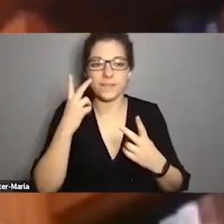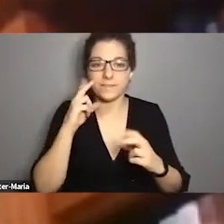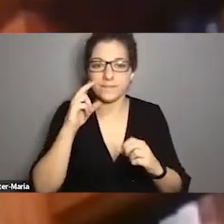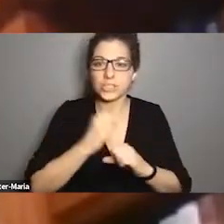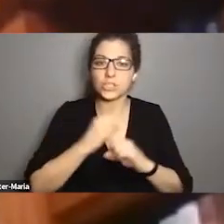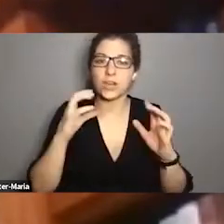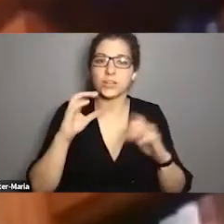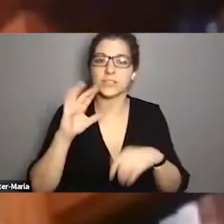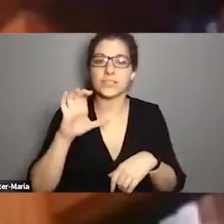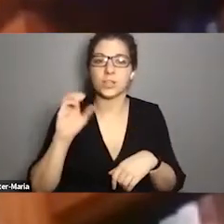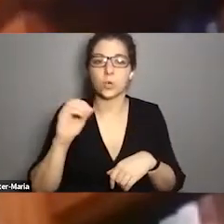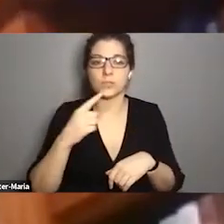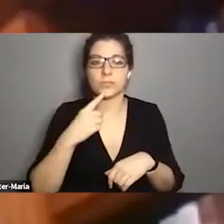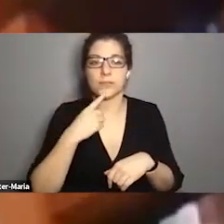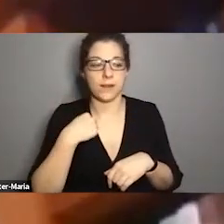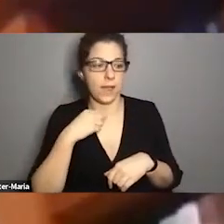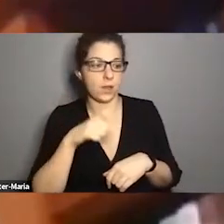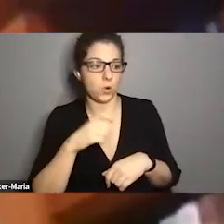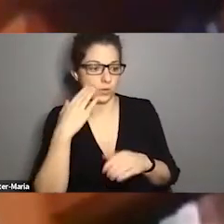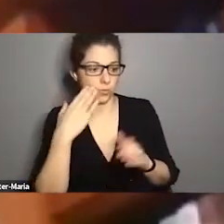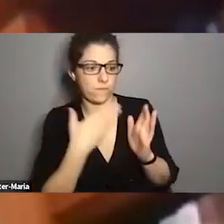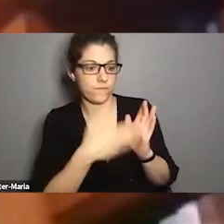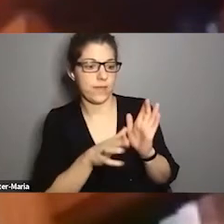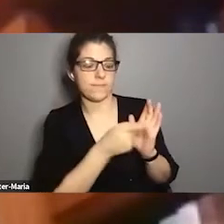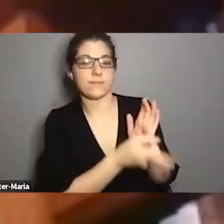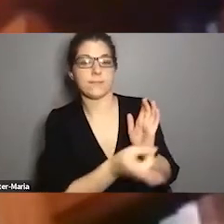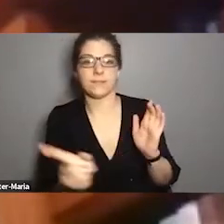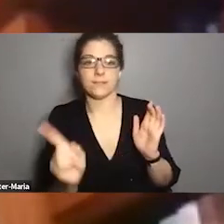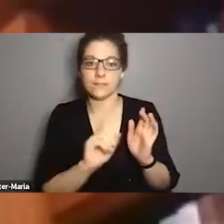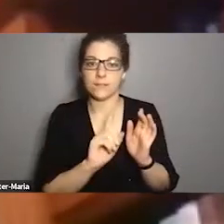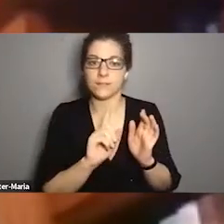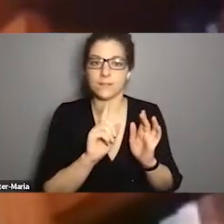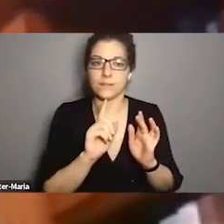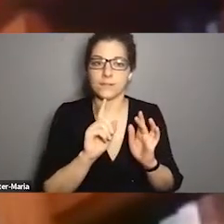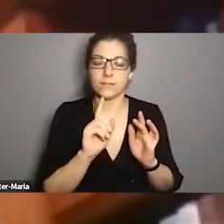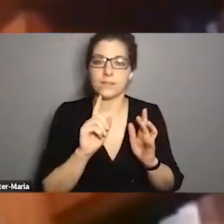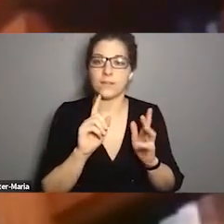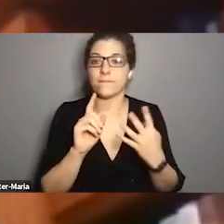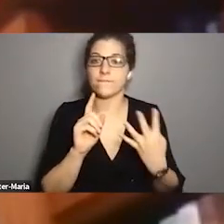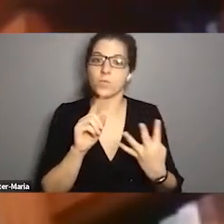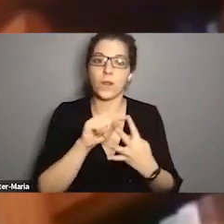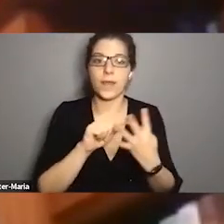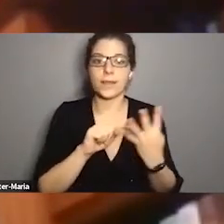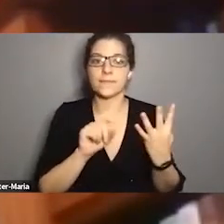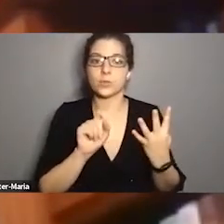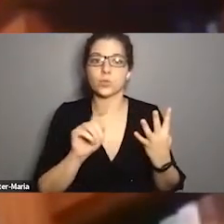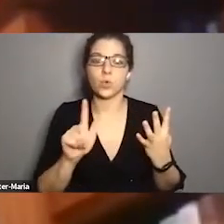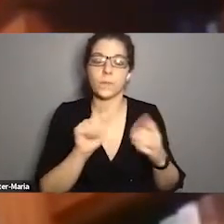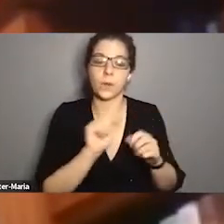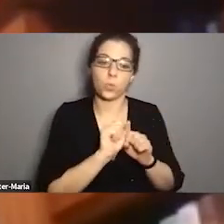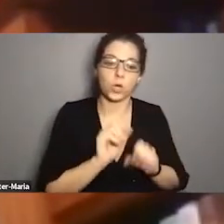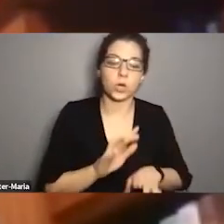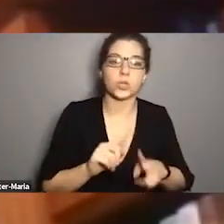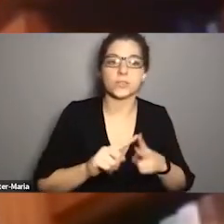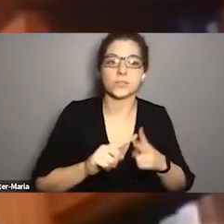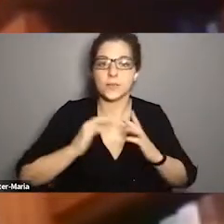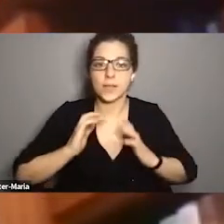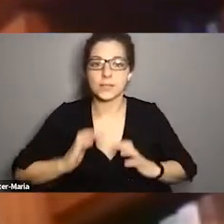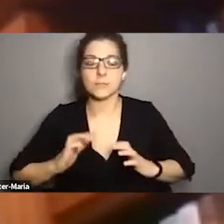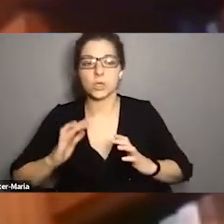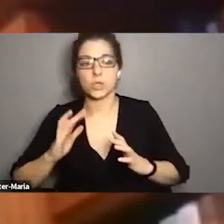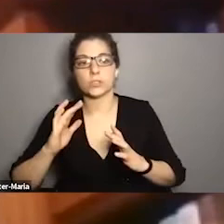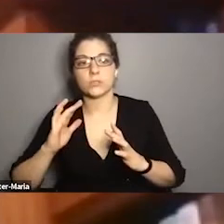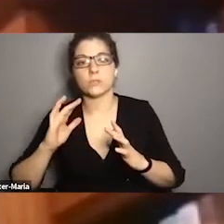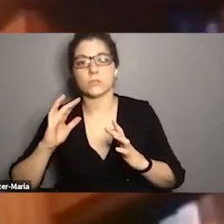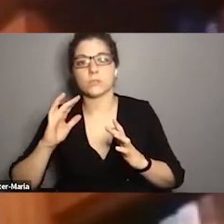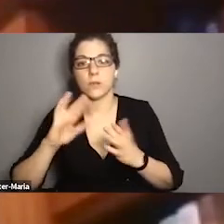saying, I know I need to reflect the four legs of the stool, as I call them, my employees, my customers, my communities, and my